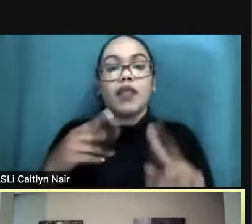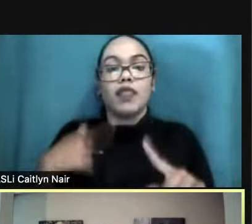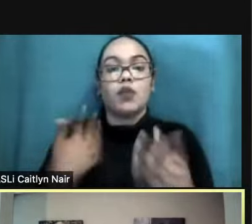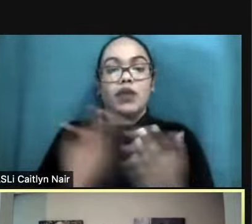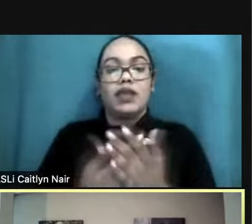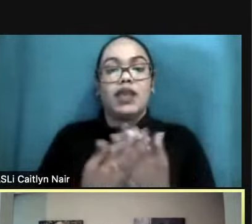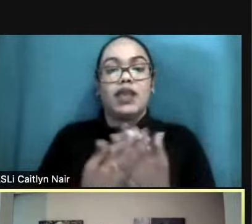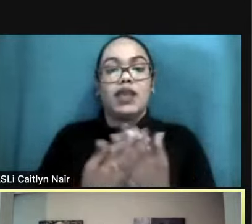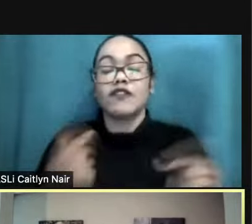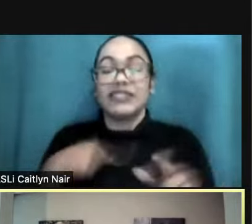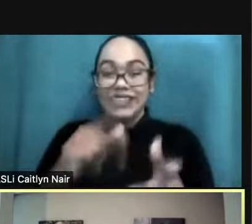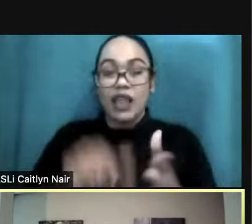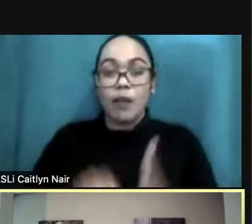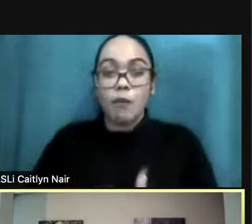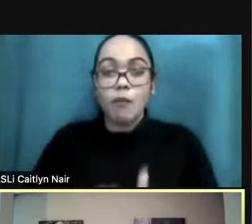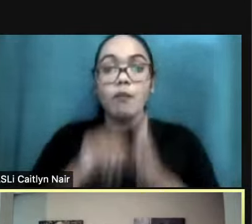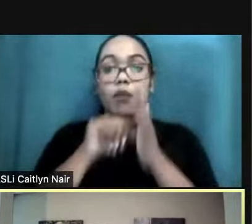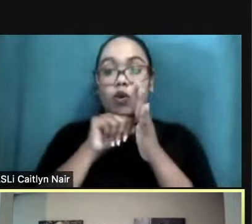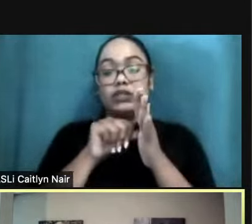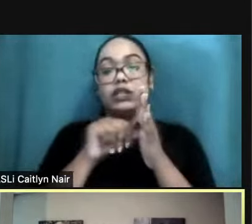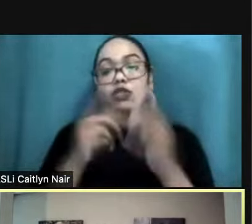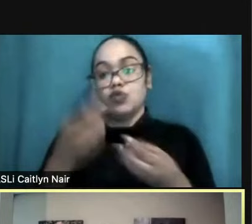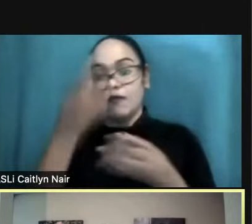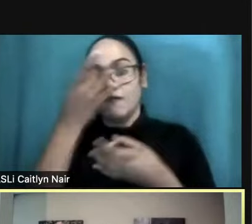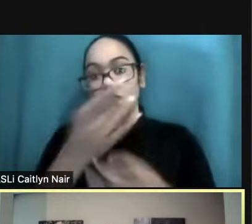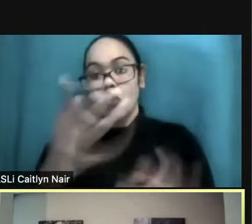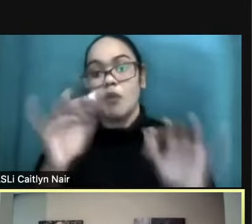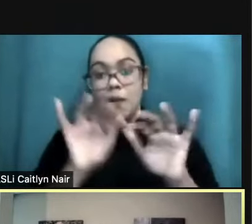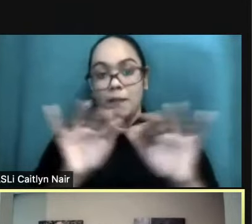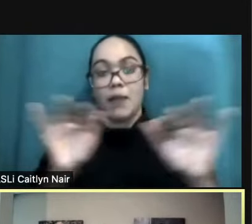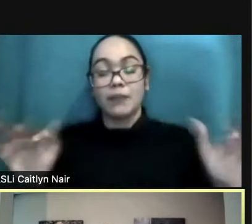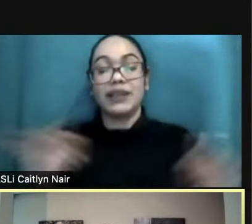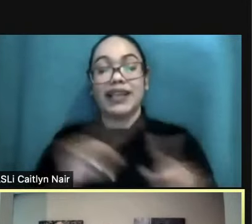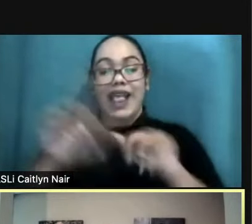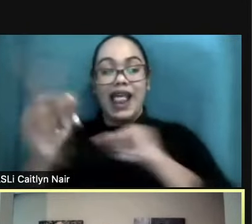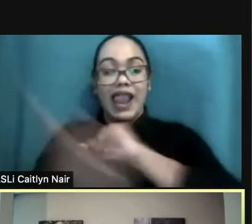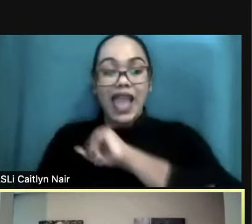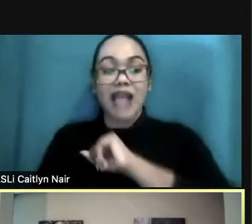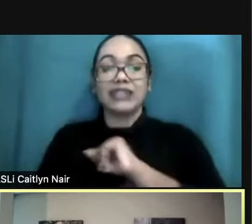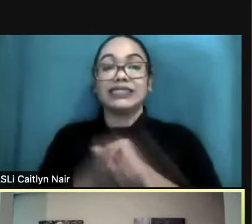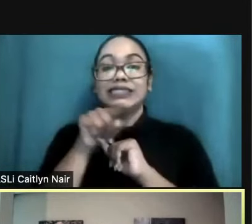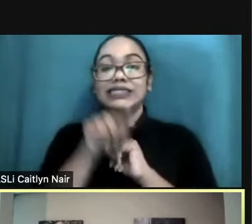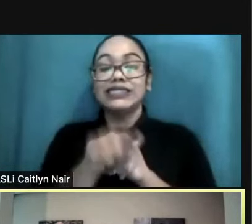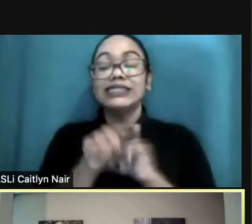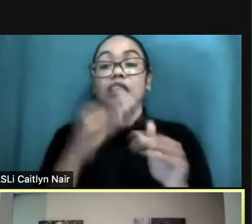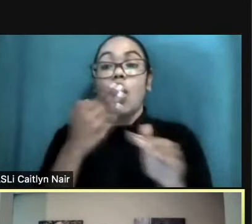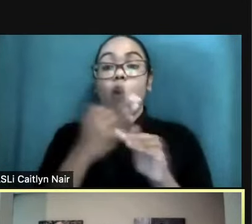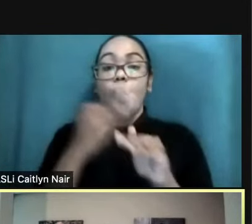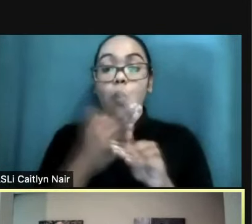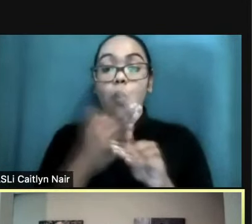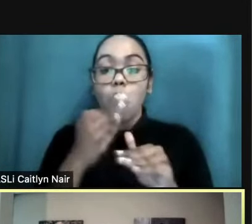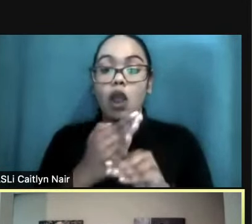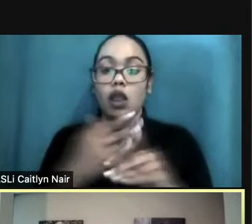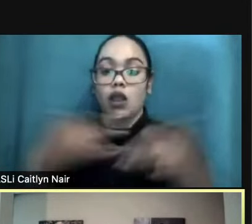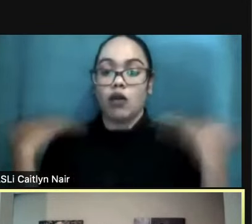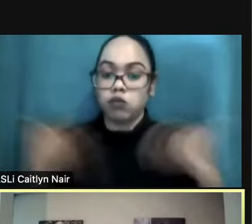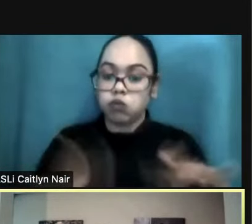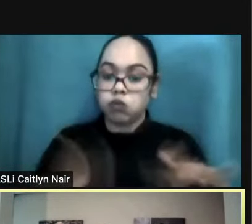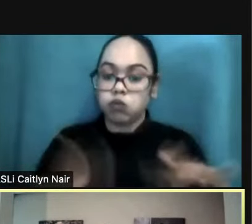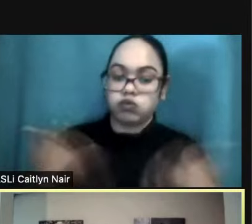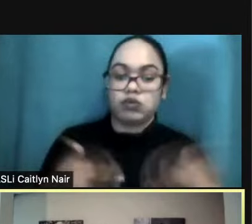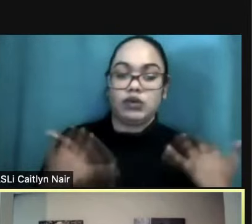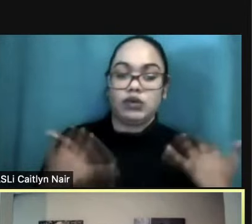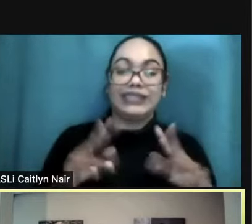to the public. Lastly, this is the work of a truly big network across